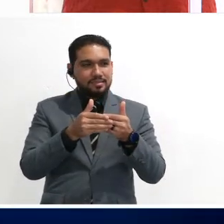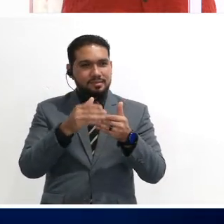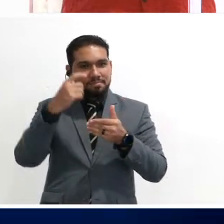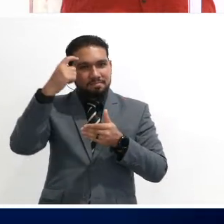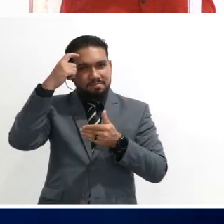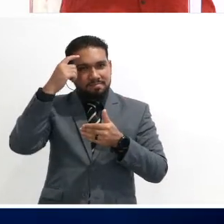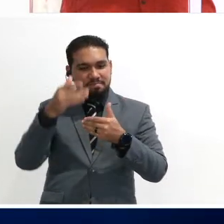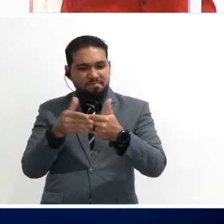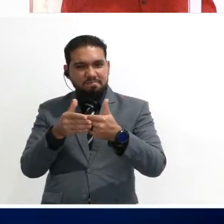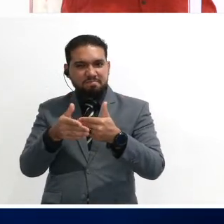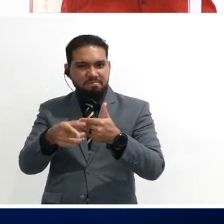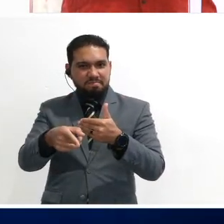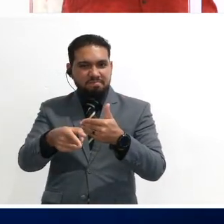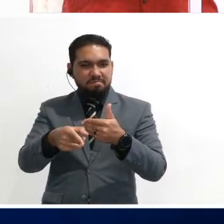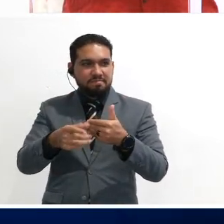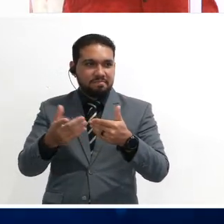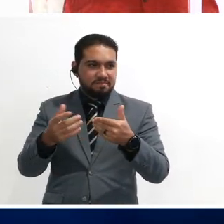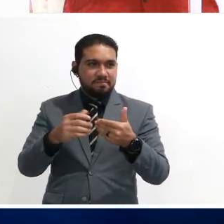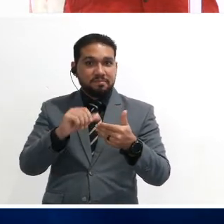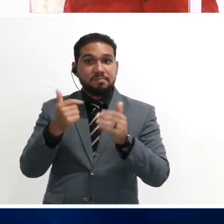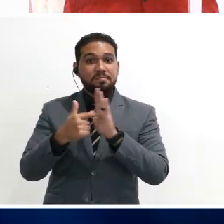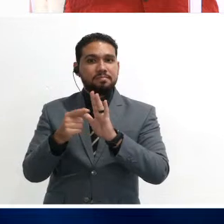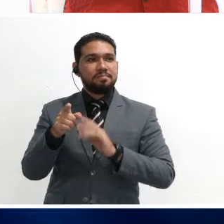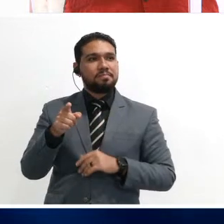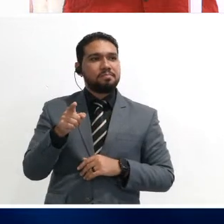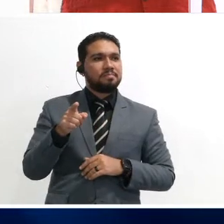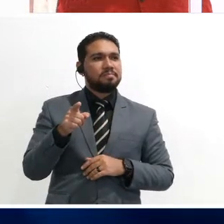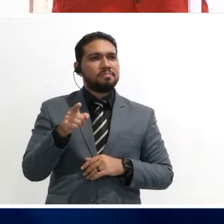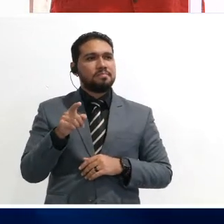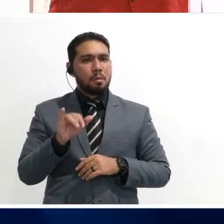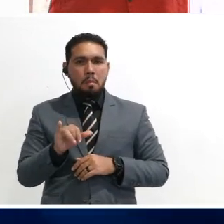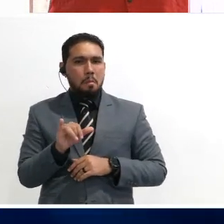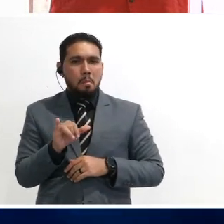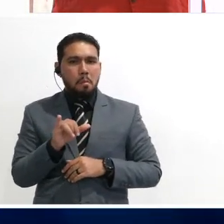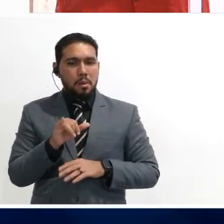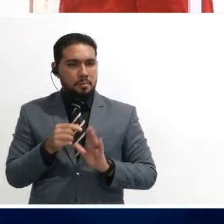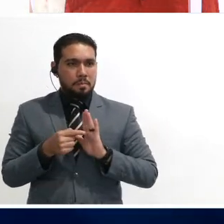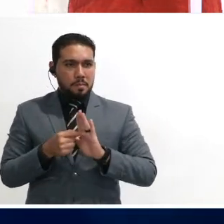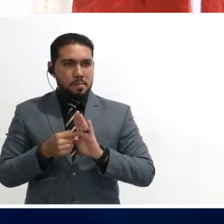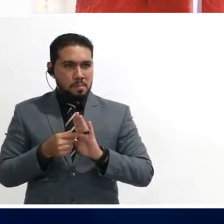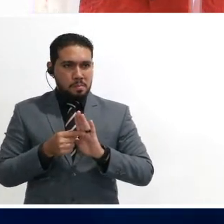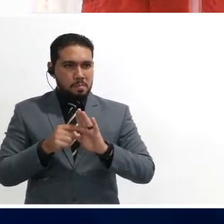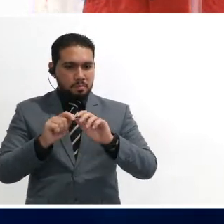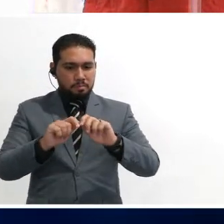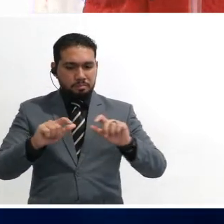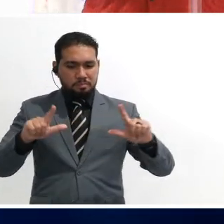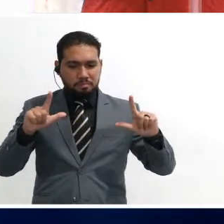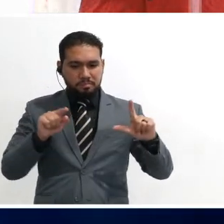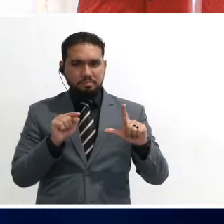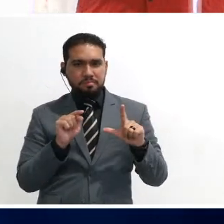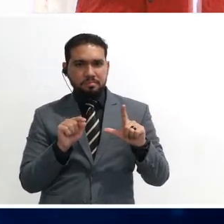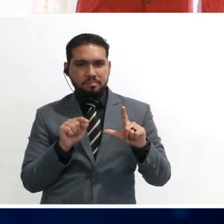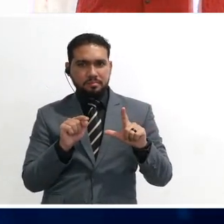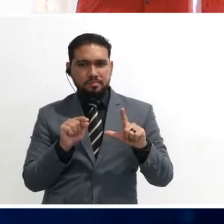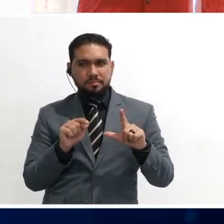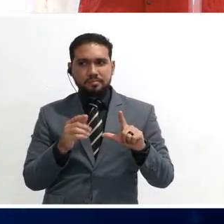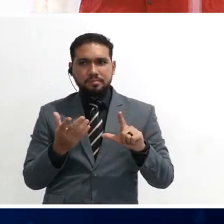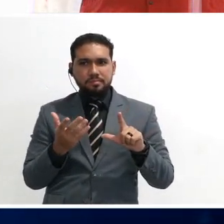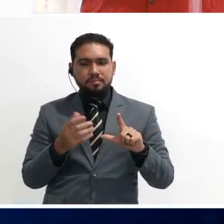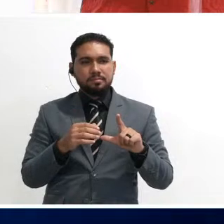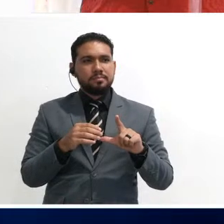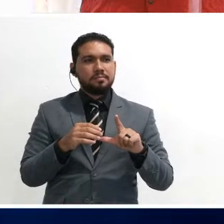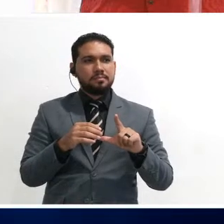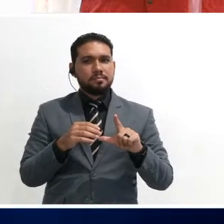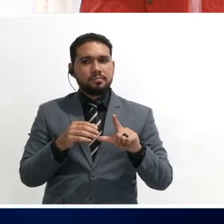More examples, the same example actually, showing more detail of the interconnect. So the copper pillar bumps connect